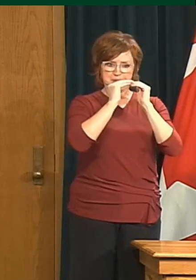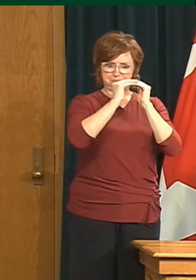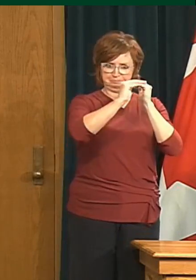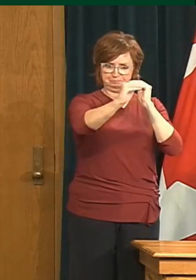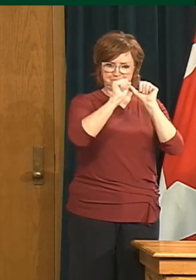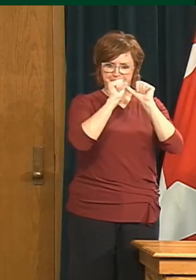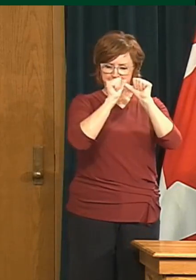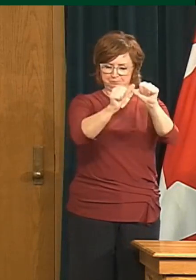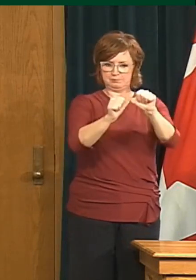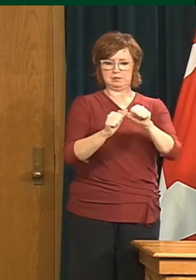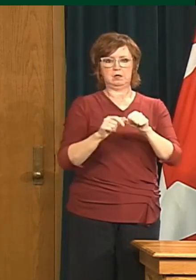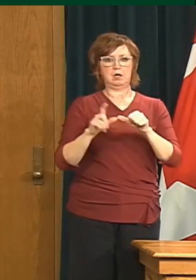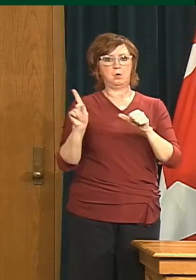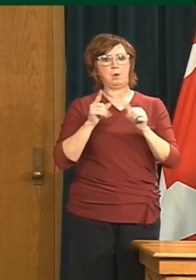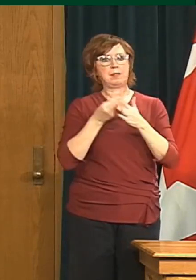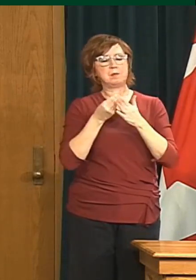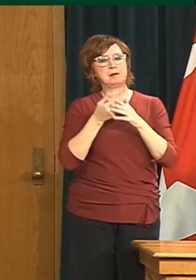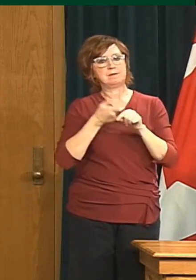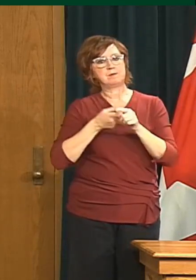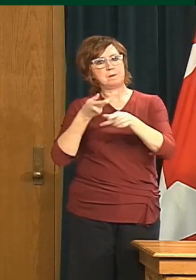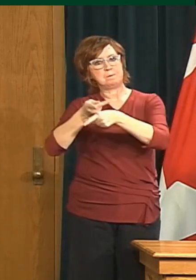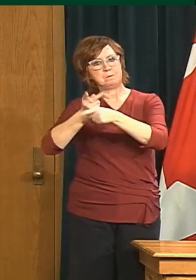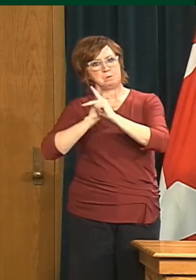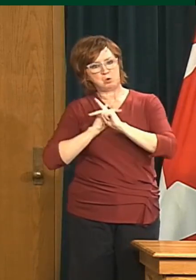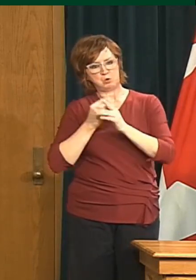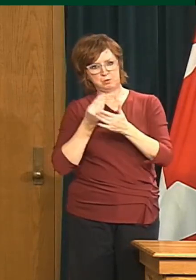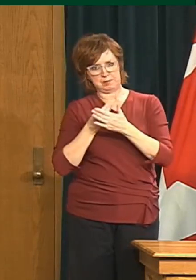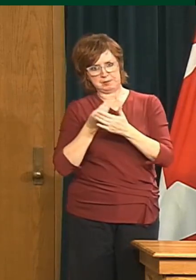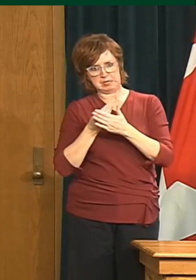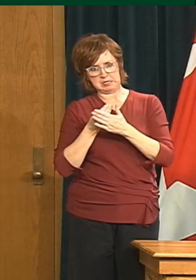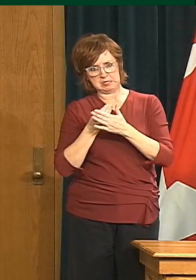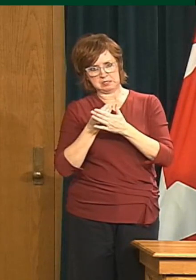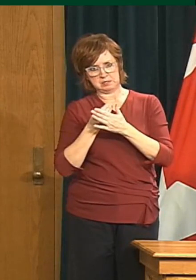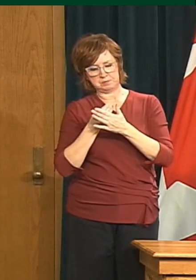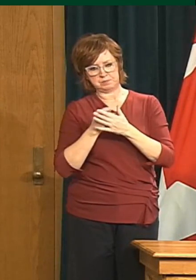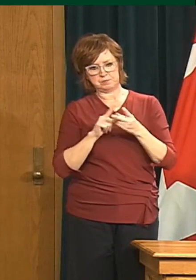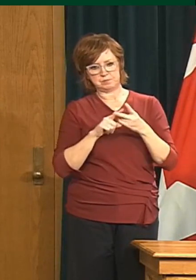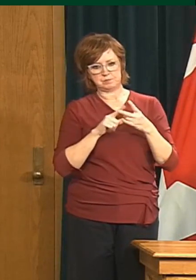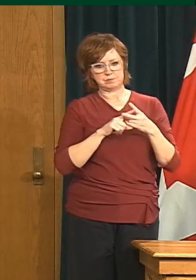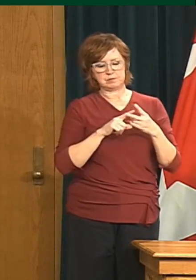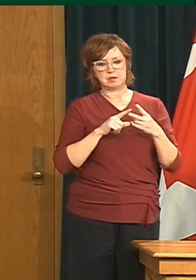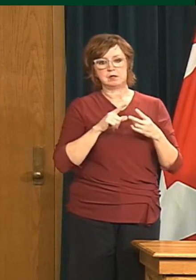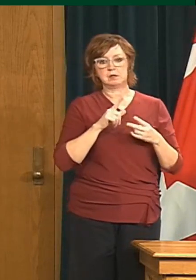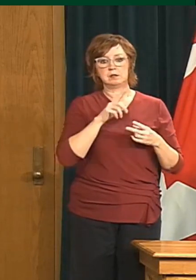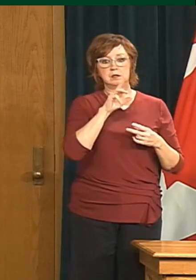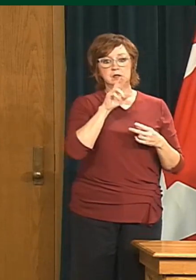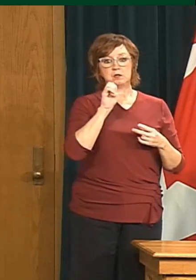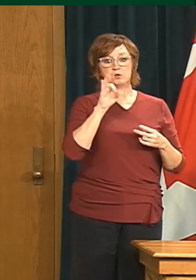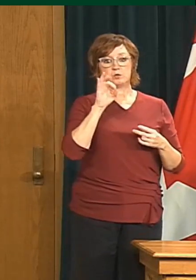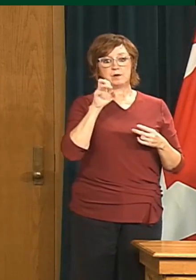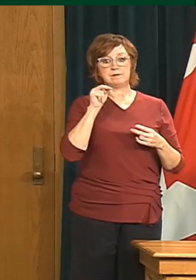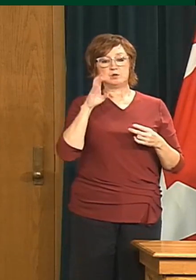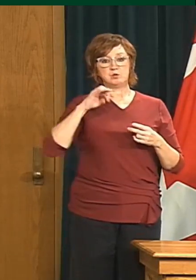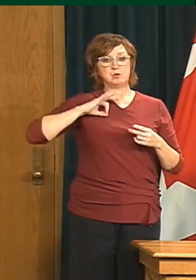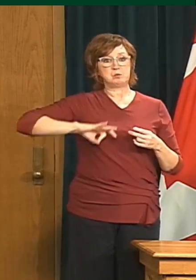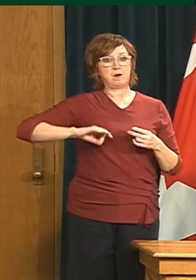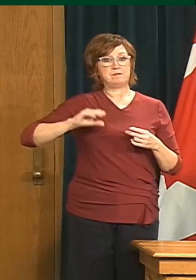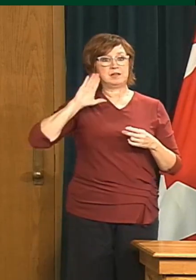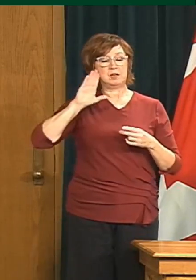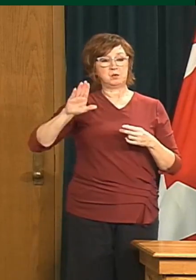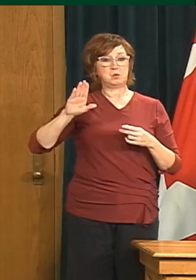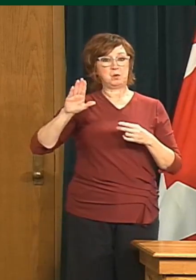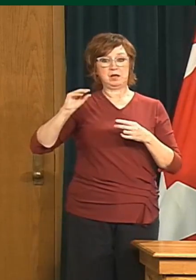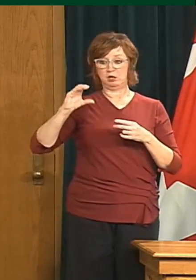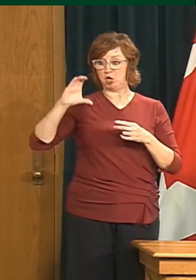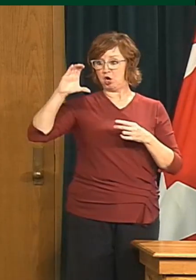se. It means that our revenues are not going to cover our expenses this year because our revenues will be down. So we will need to borrow to do